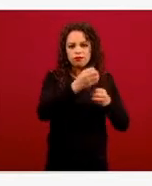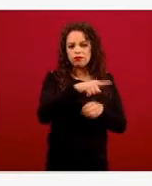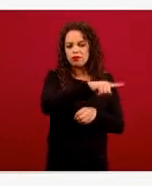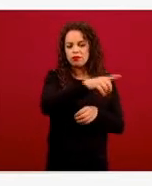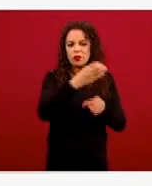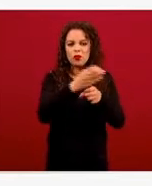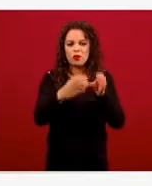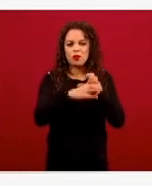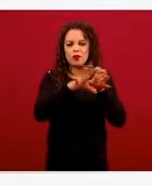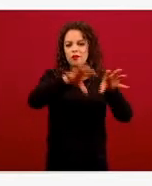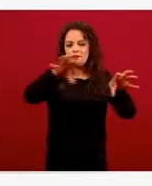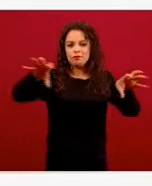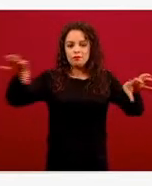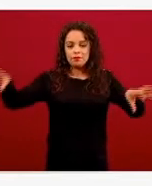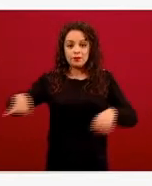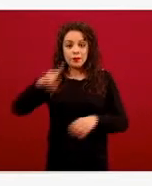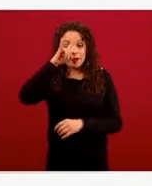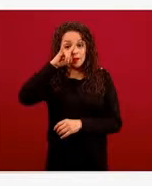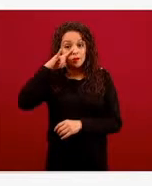first bucket we can